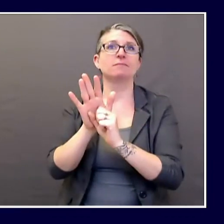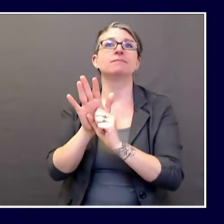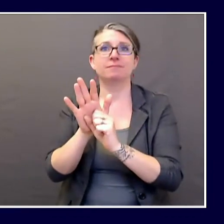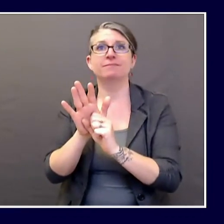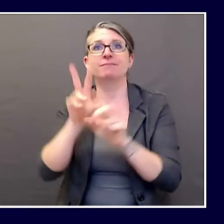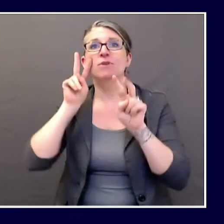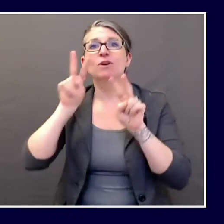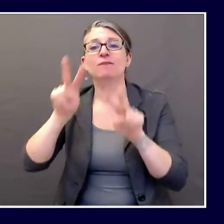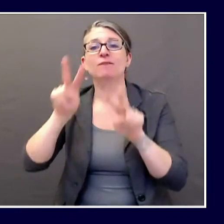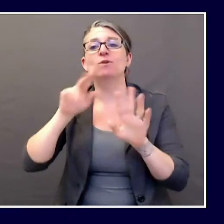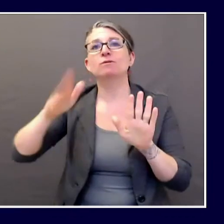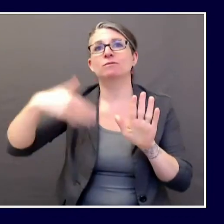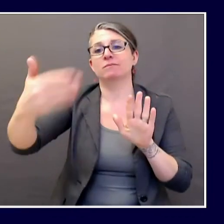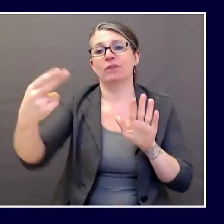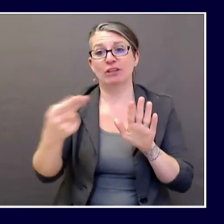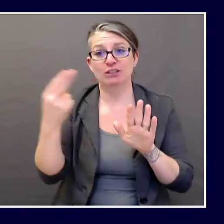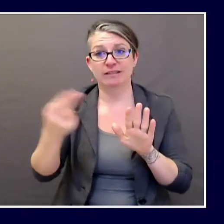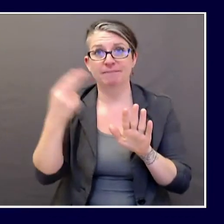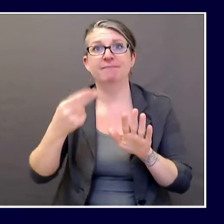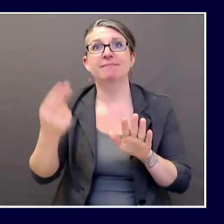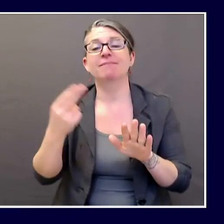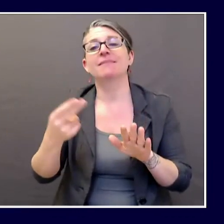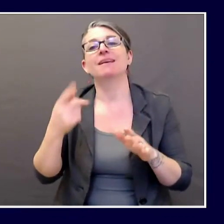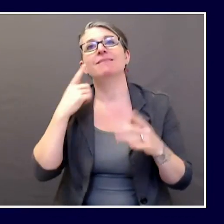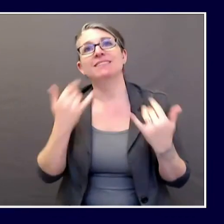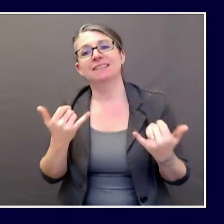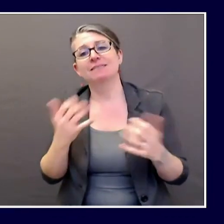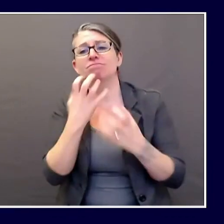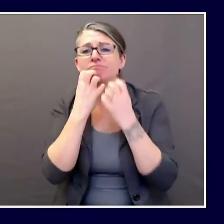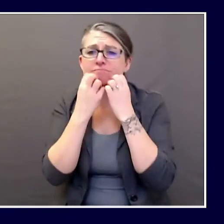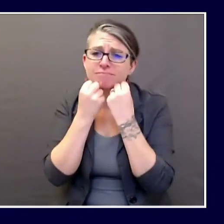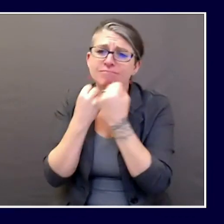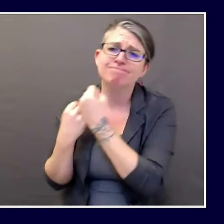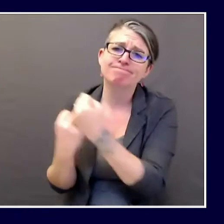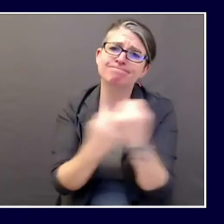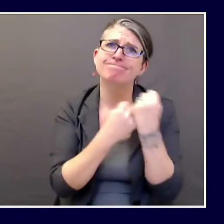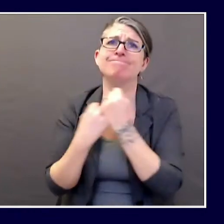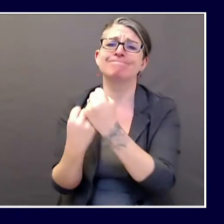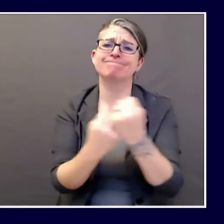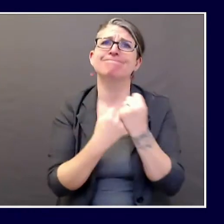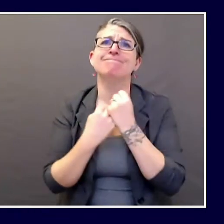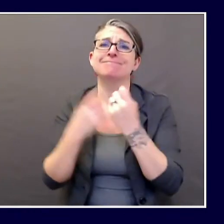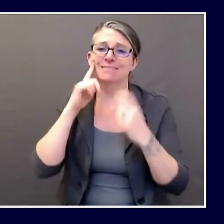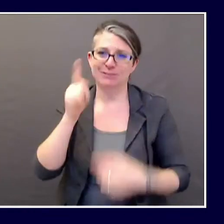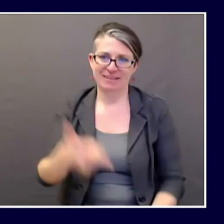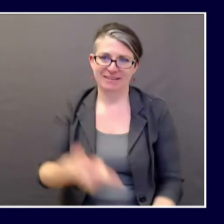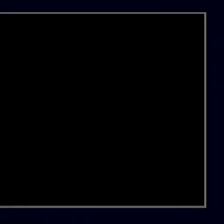again on Thursday. But in the meantime, as always, be kind, take care of one another. We'll see everyone soon.